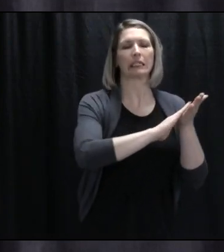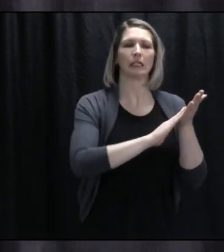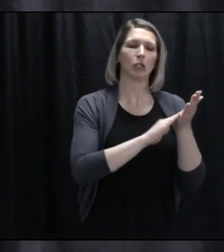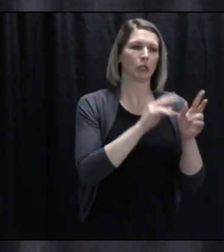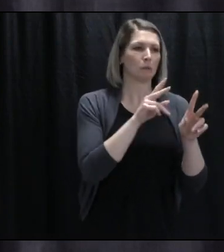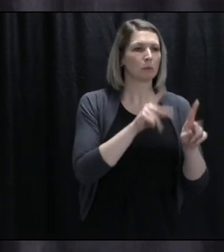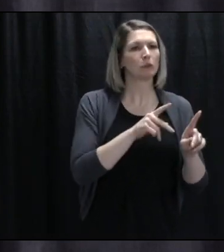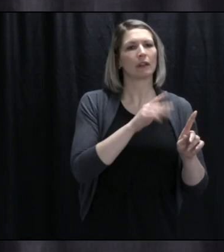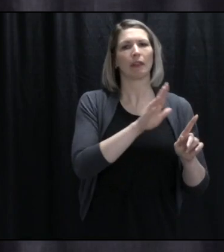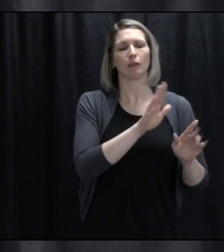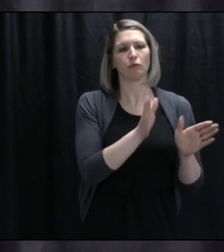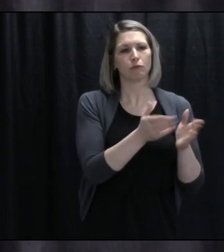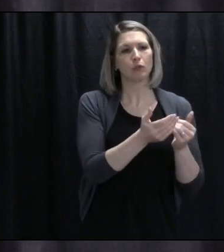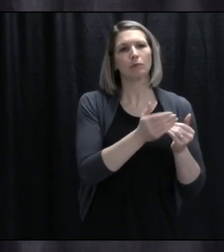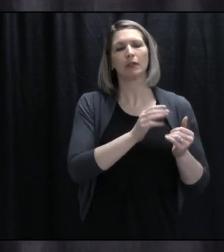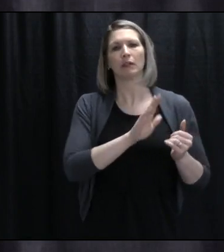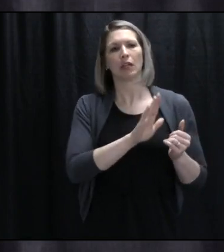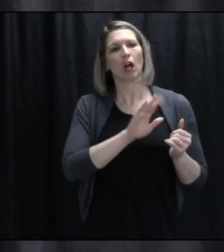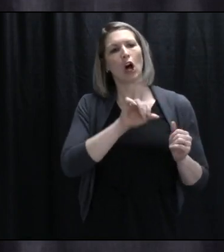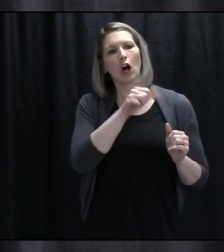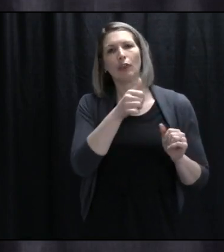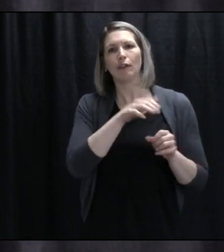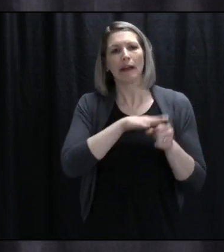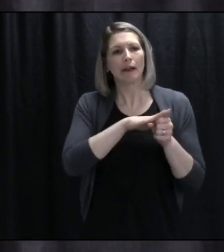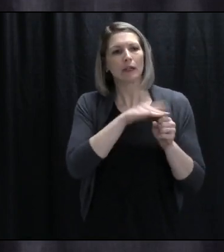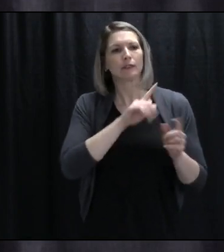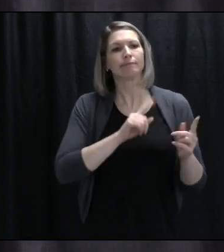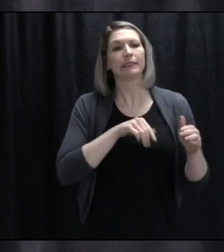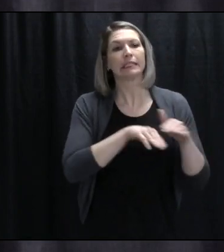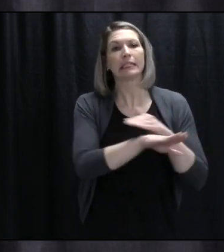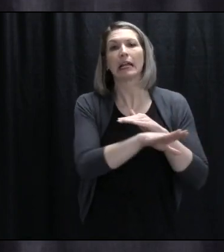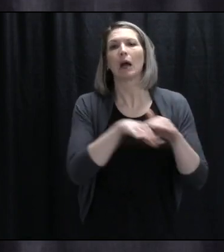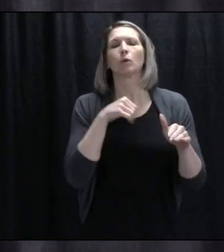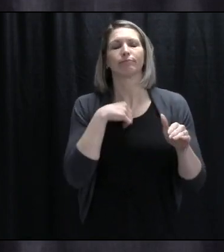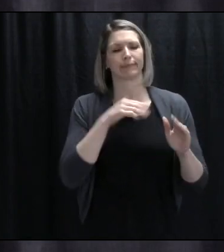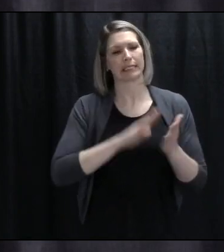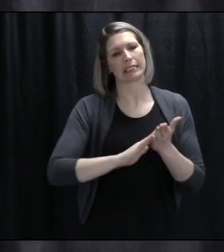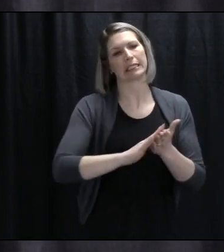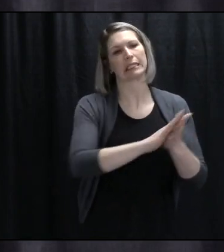with the individual and those in the neighboring unit will be completed today.